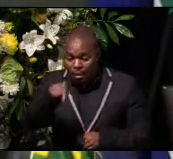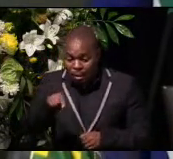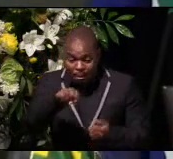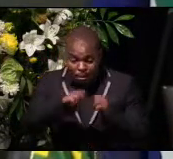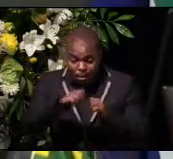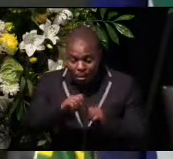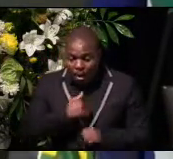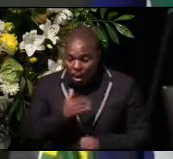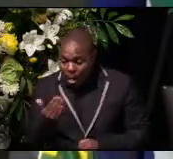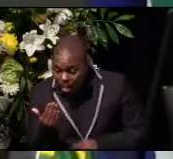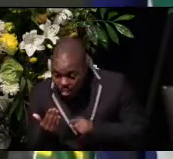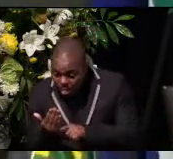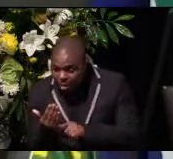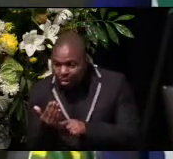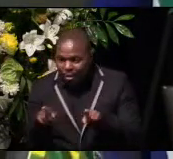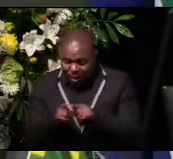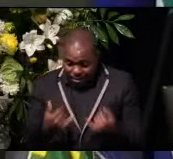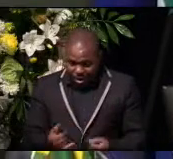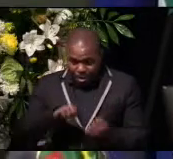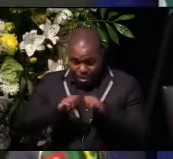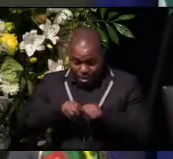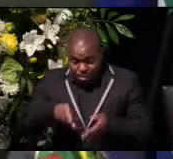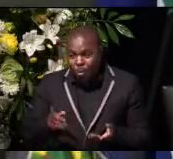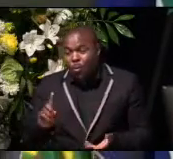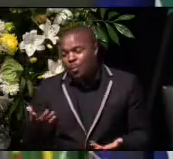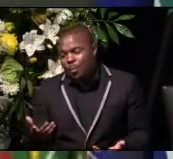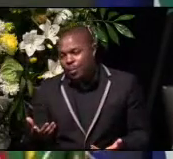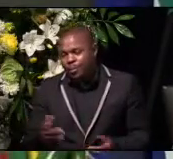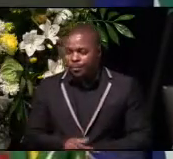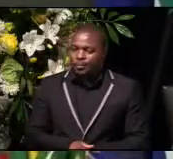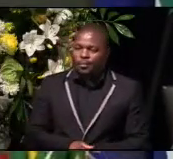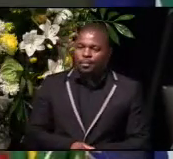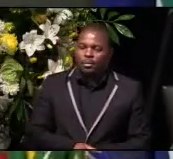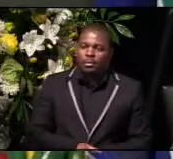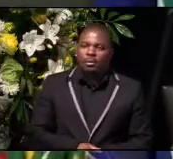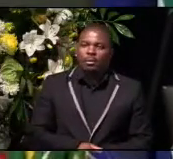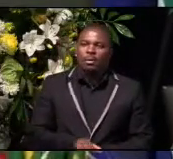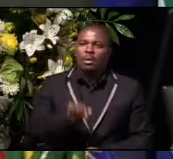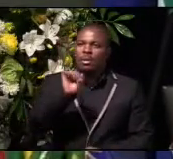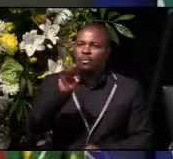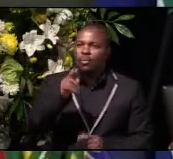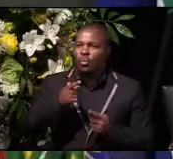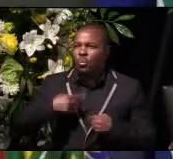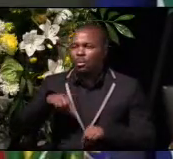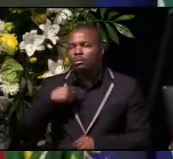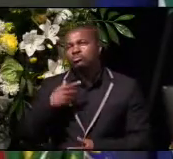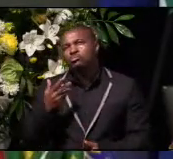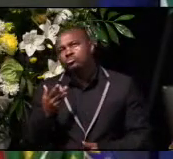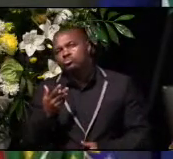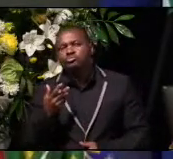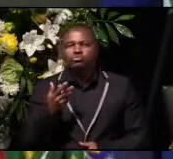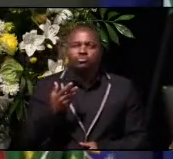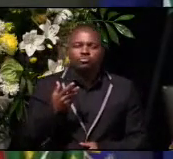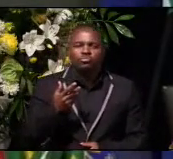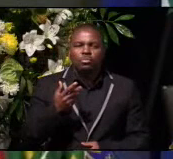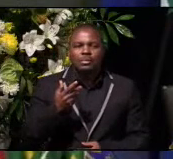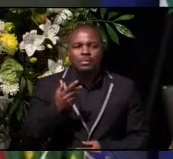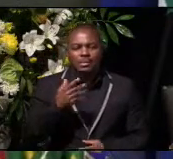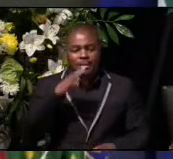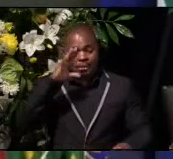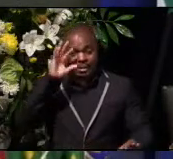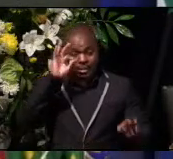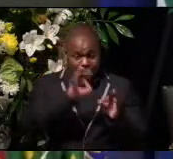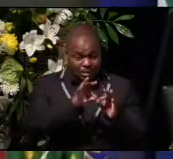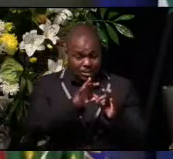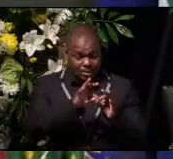him what is confronting us at the moment so if we look at the the specific Focus